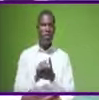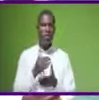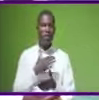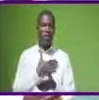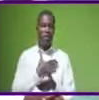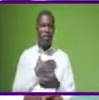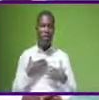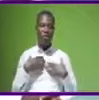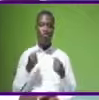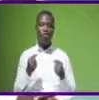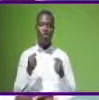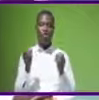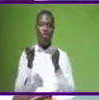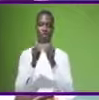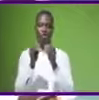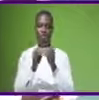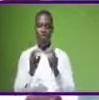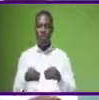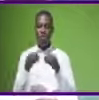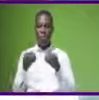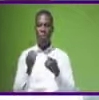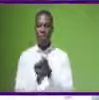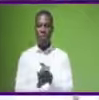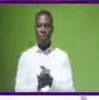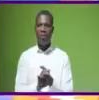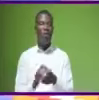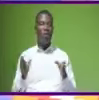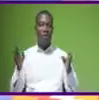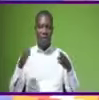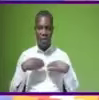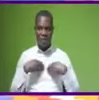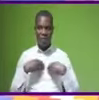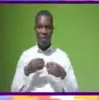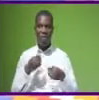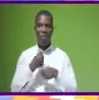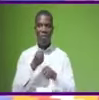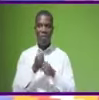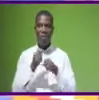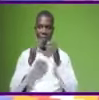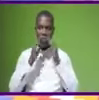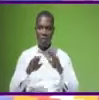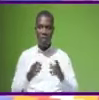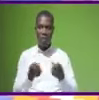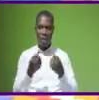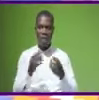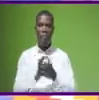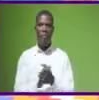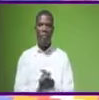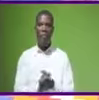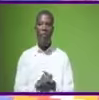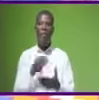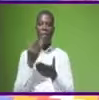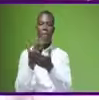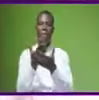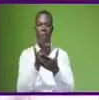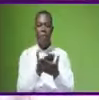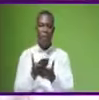hoarding baby and I'm the idea somewhere nem fa jobra wonya den enti